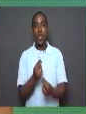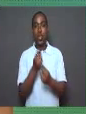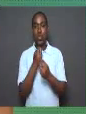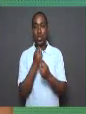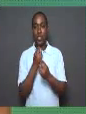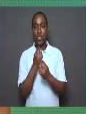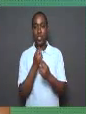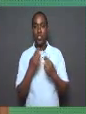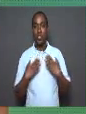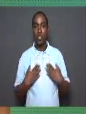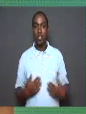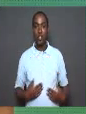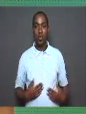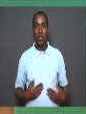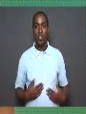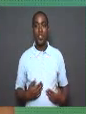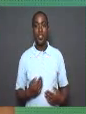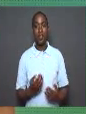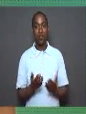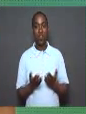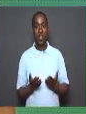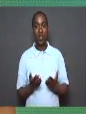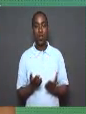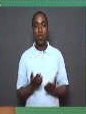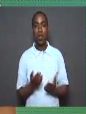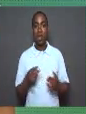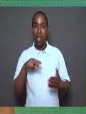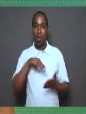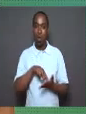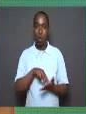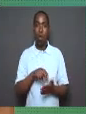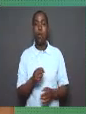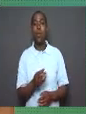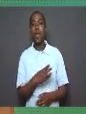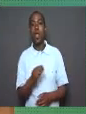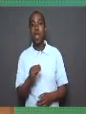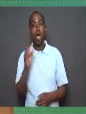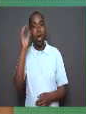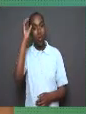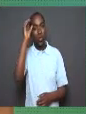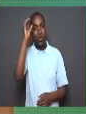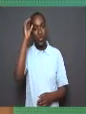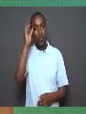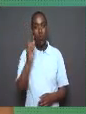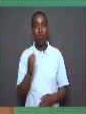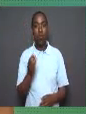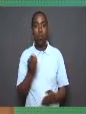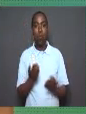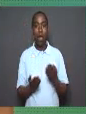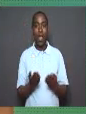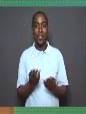body needs to survive and the concept of balanced